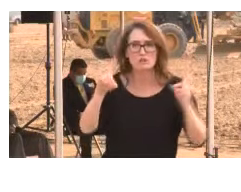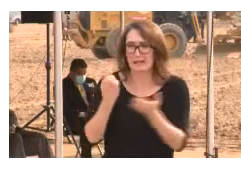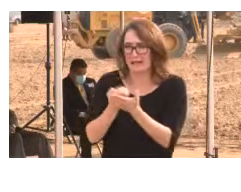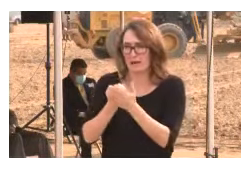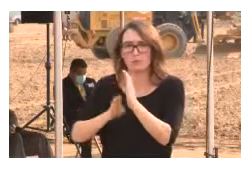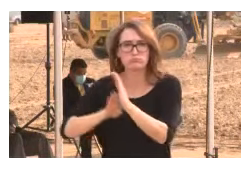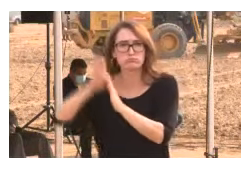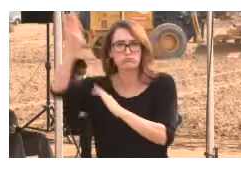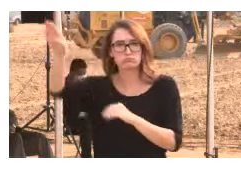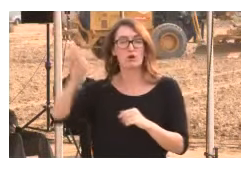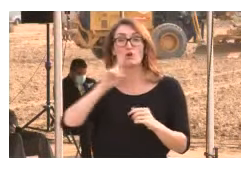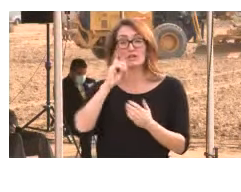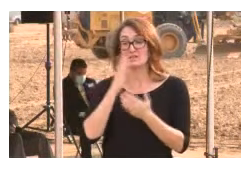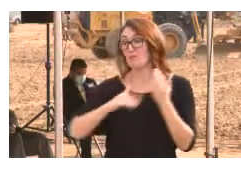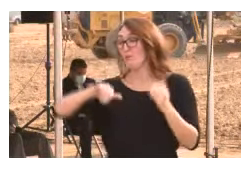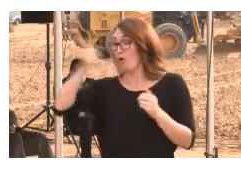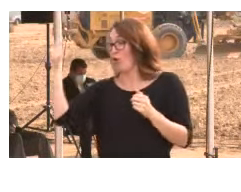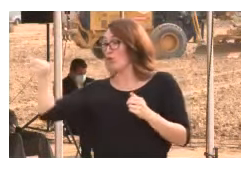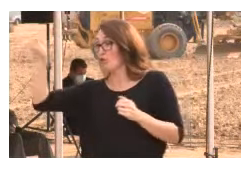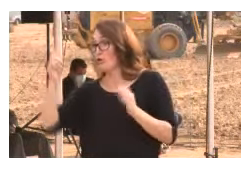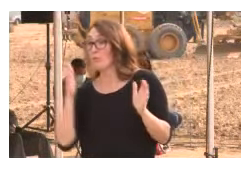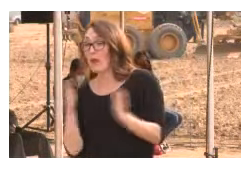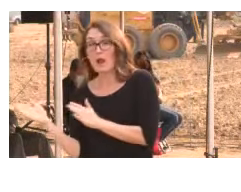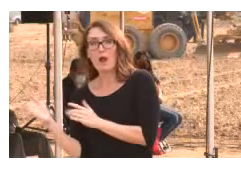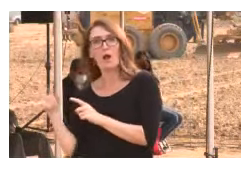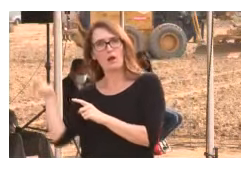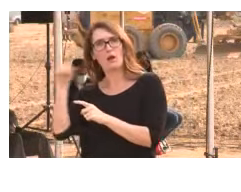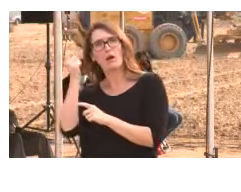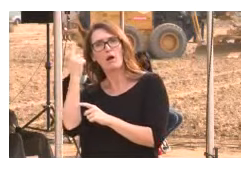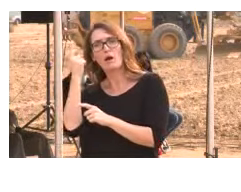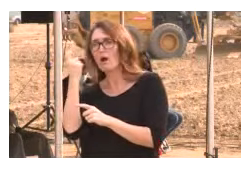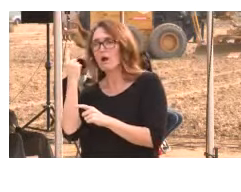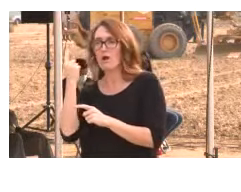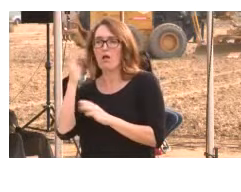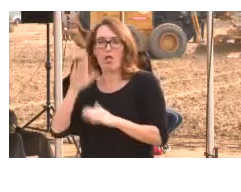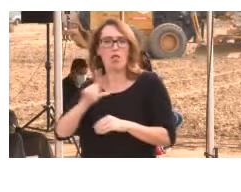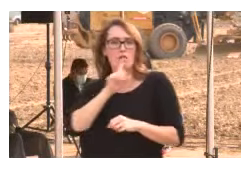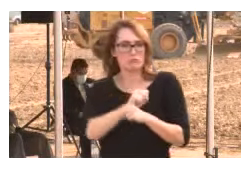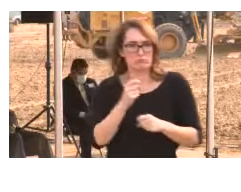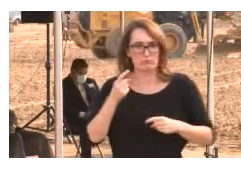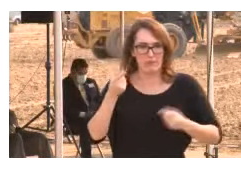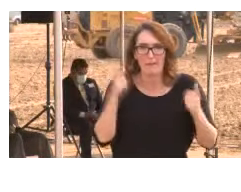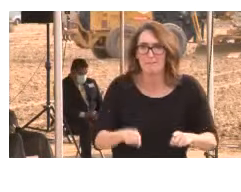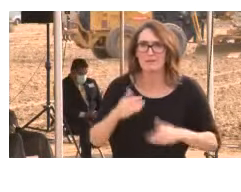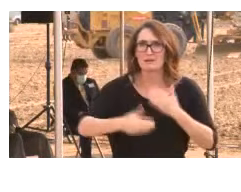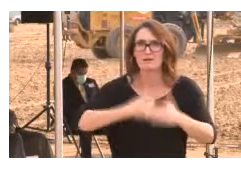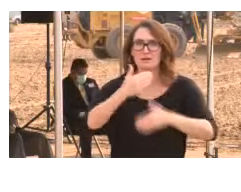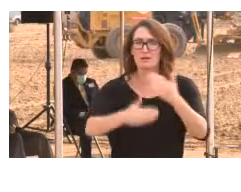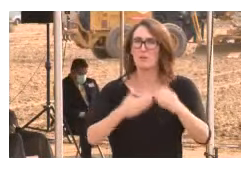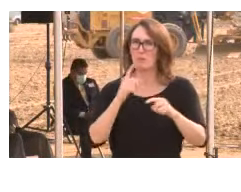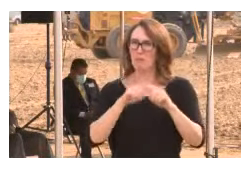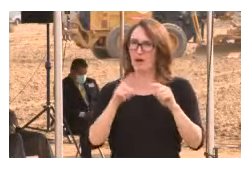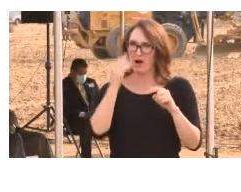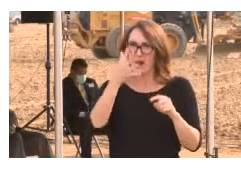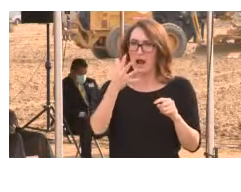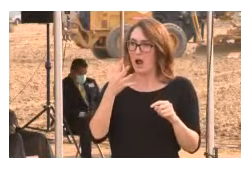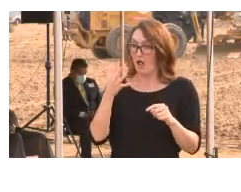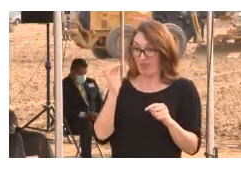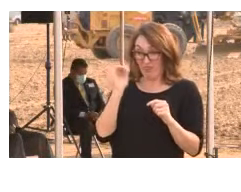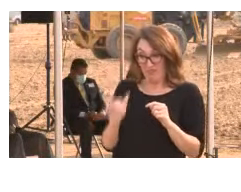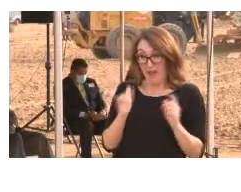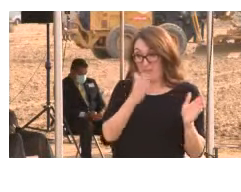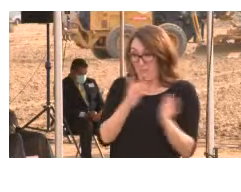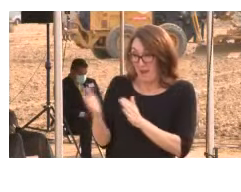other plans that may not have been formally adopted, but that reflect the desires of this community. And it's important that you hear that again, this